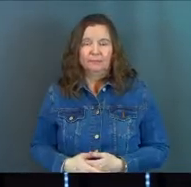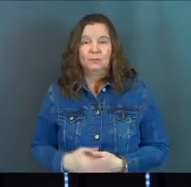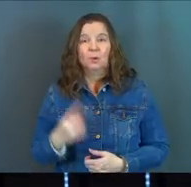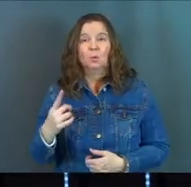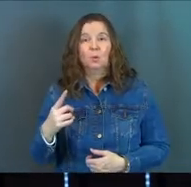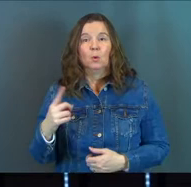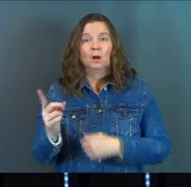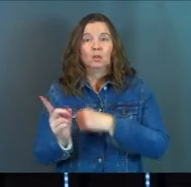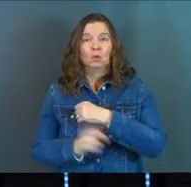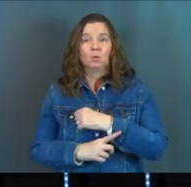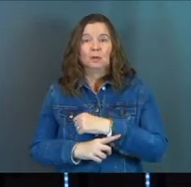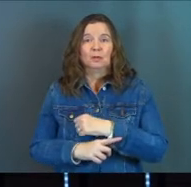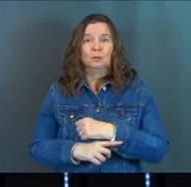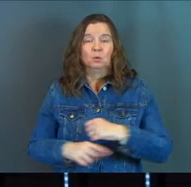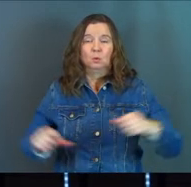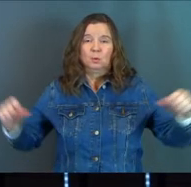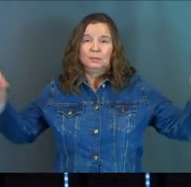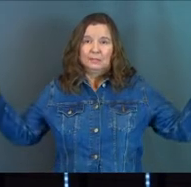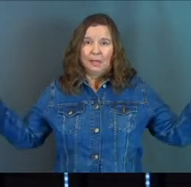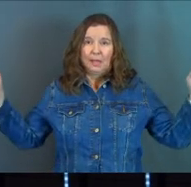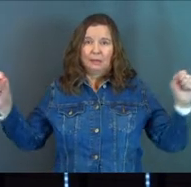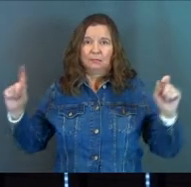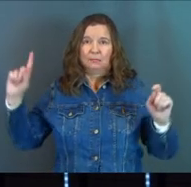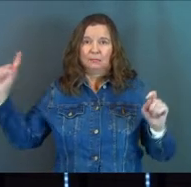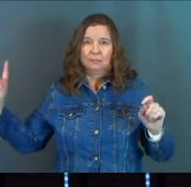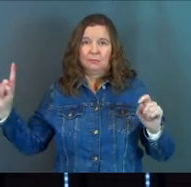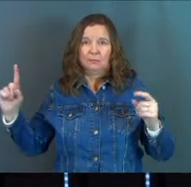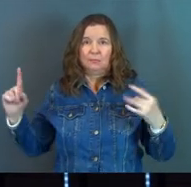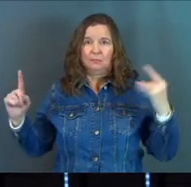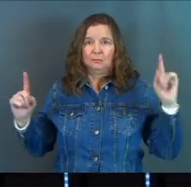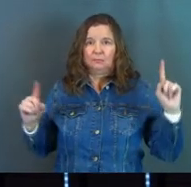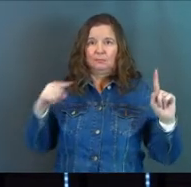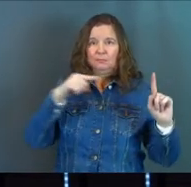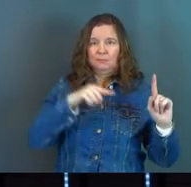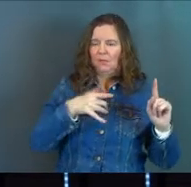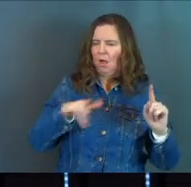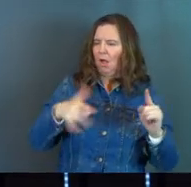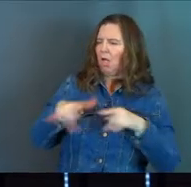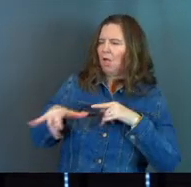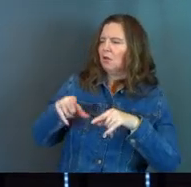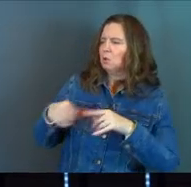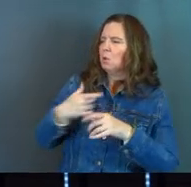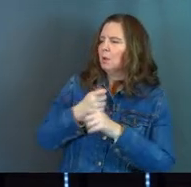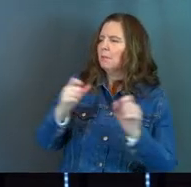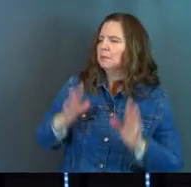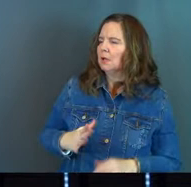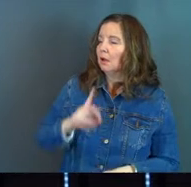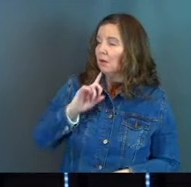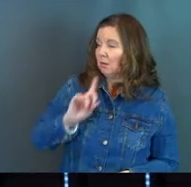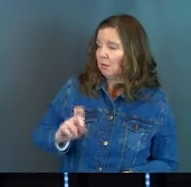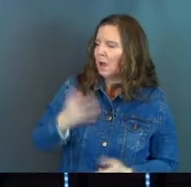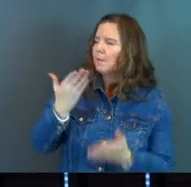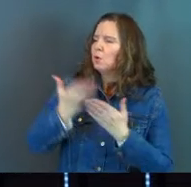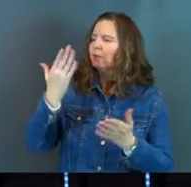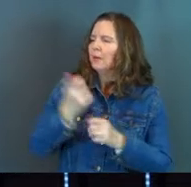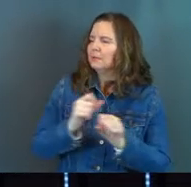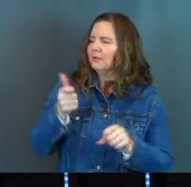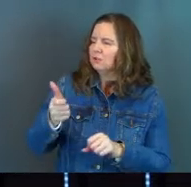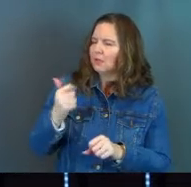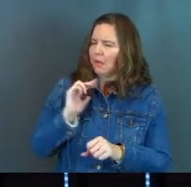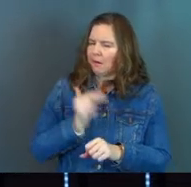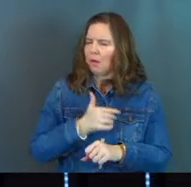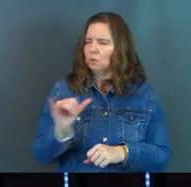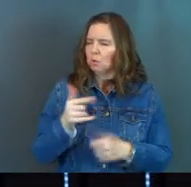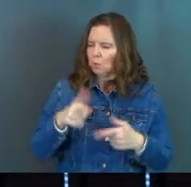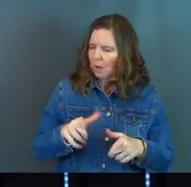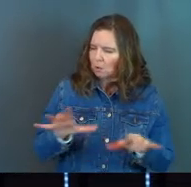One of the criminals hanging there beside him scoffed, "So you're the Messiah, are you? Prove it by saving yourself